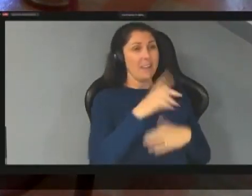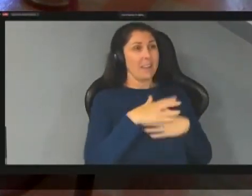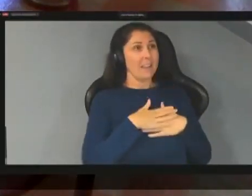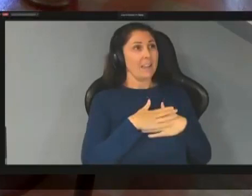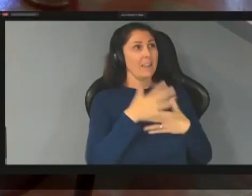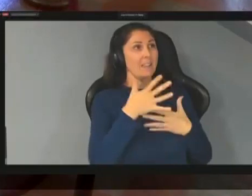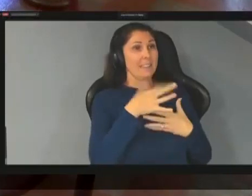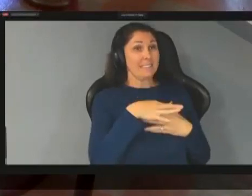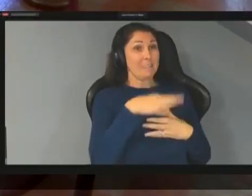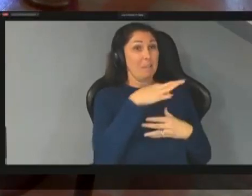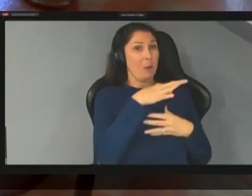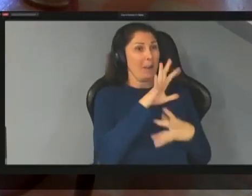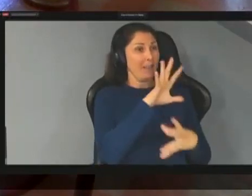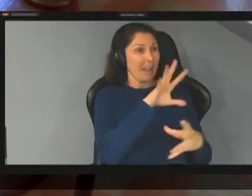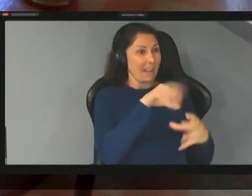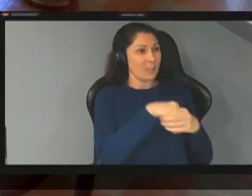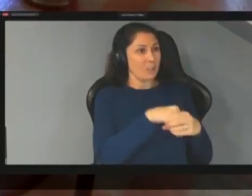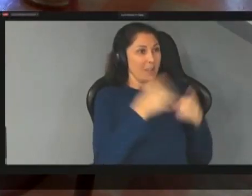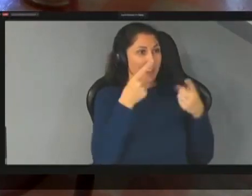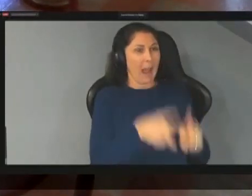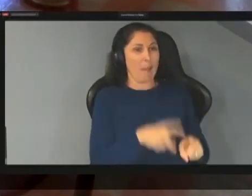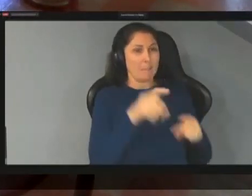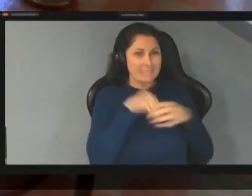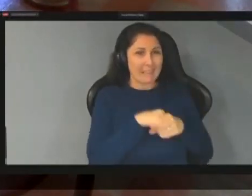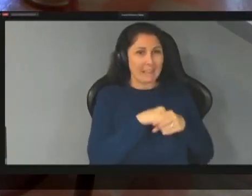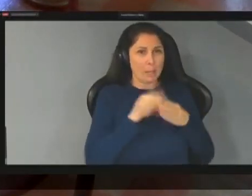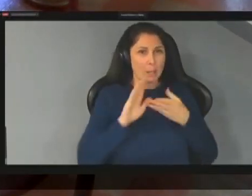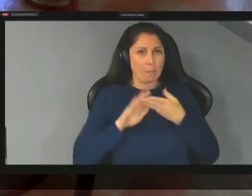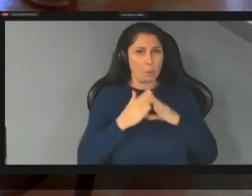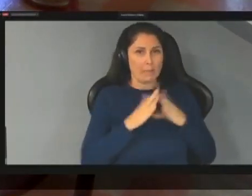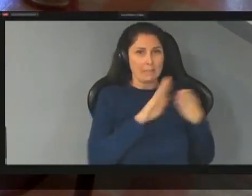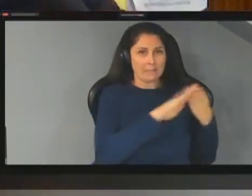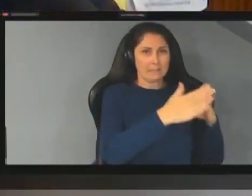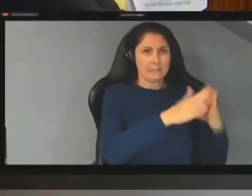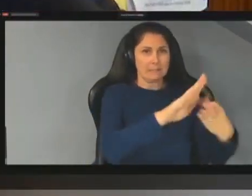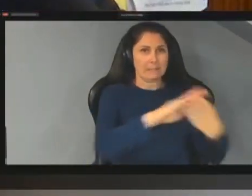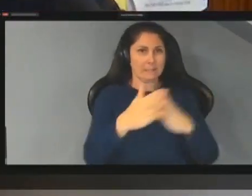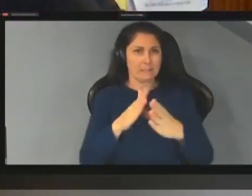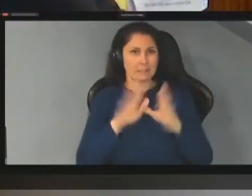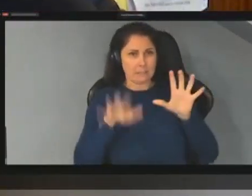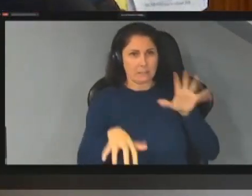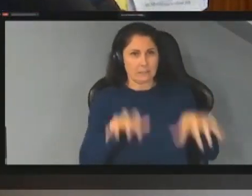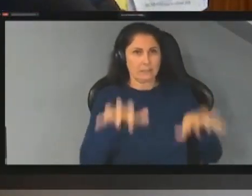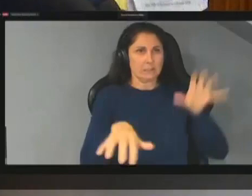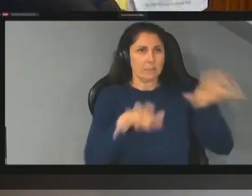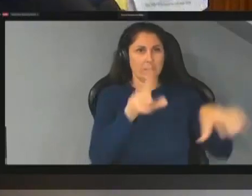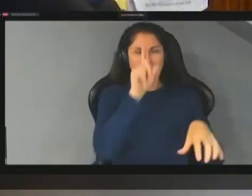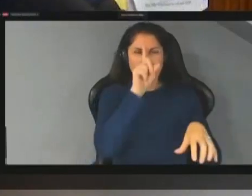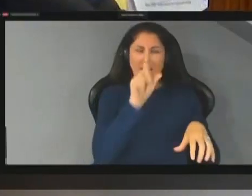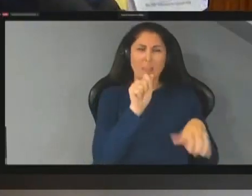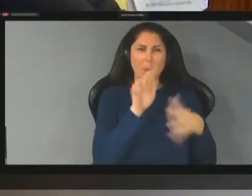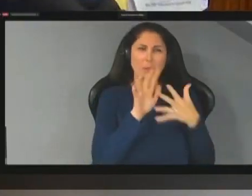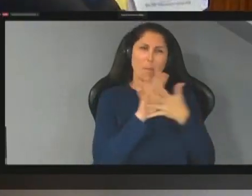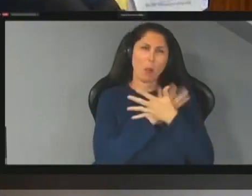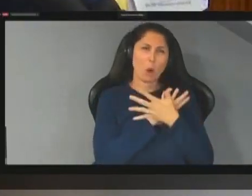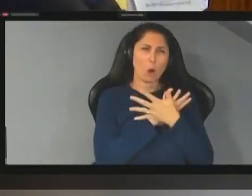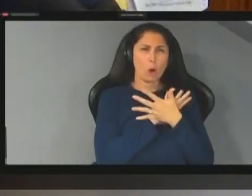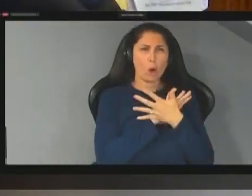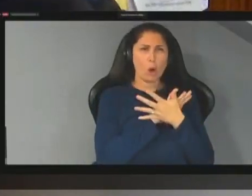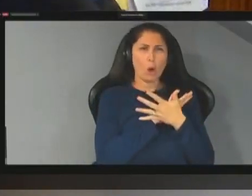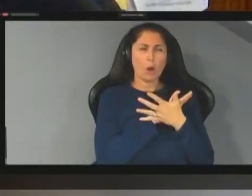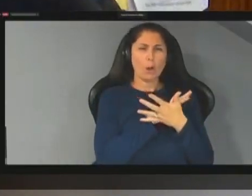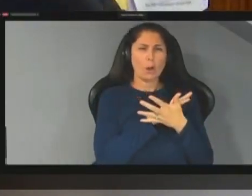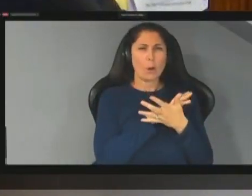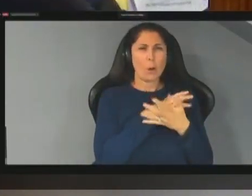engagement is that it happens within communities. I think that there's a blurred line or a thin line between